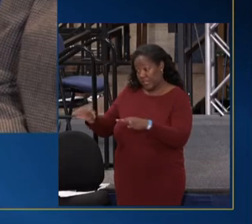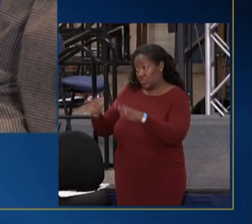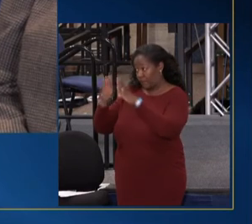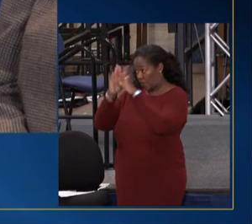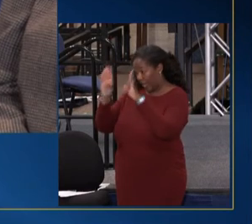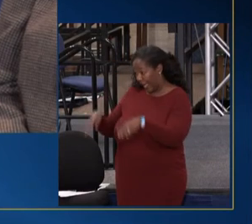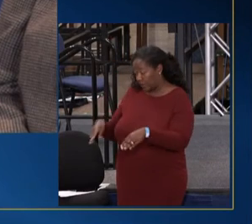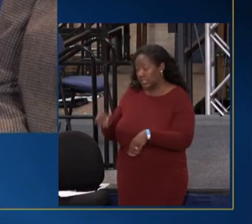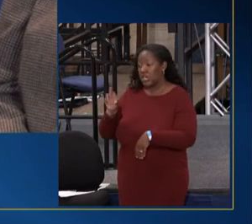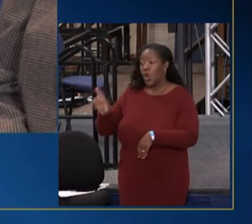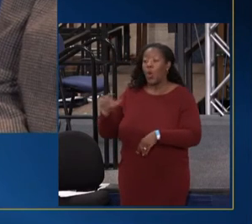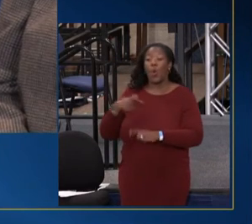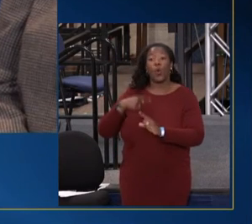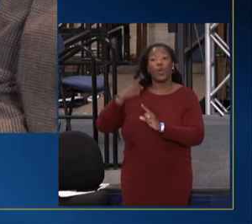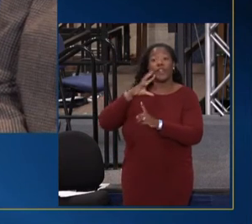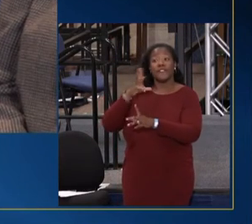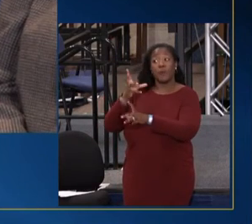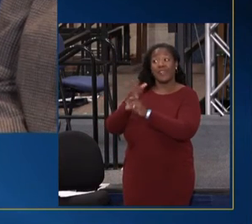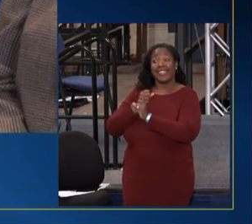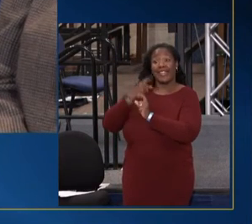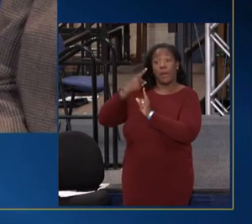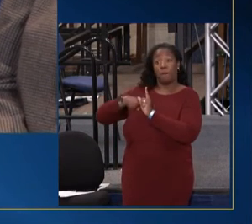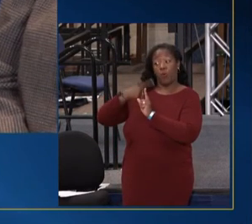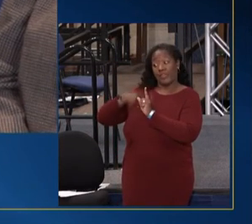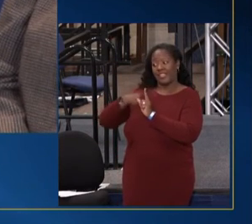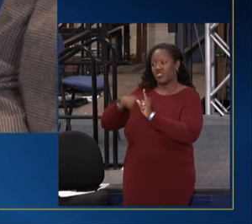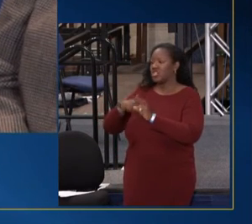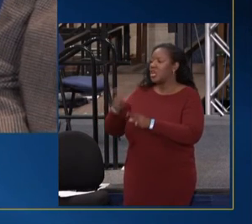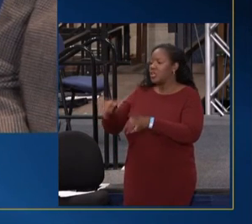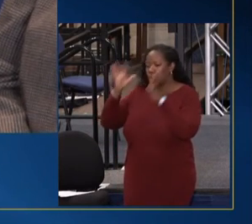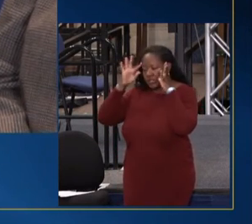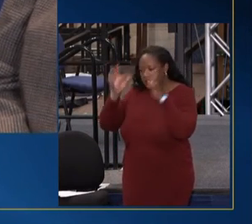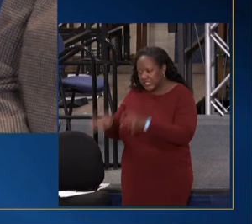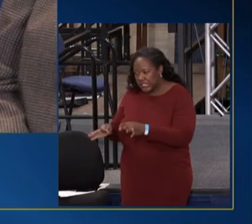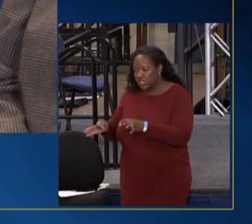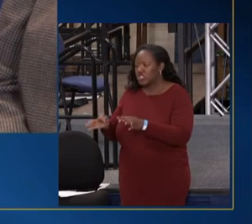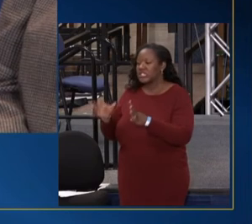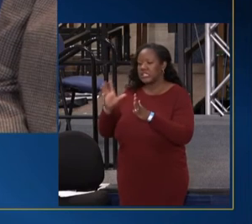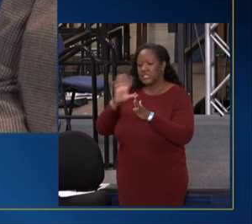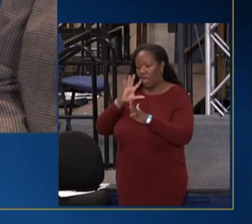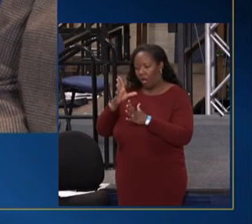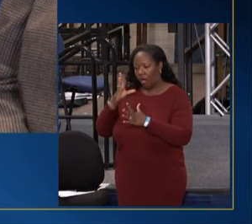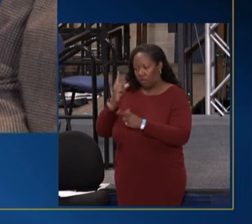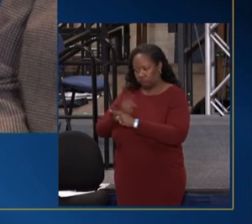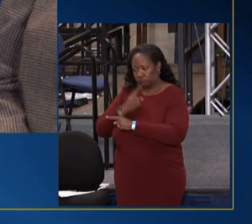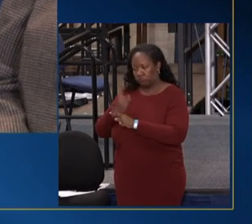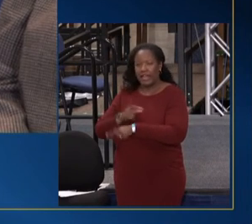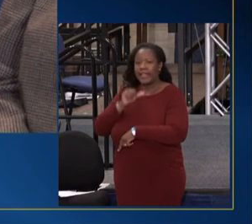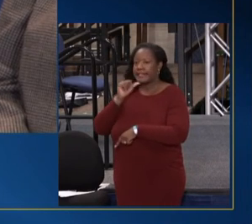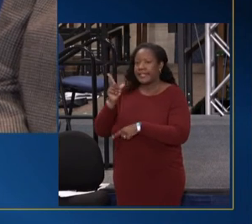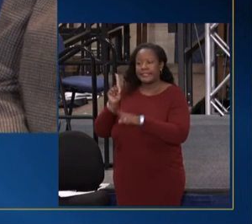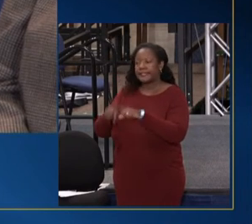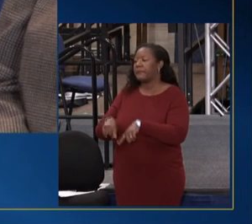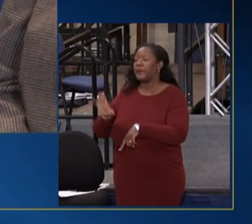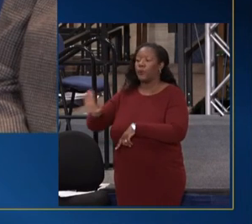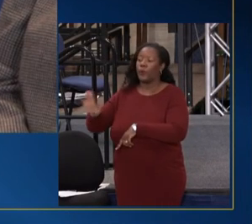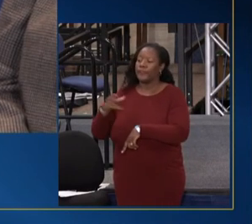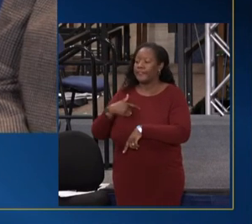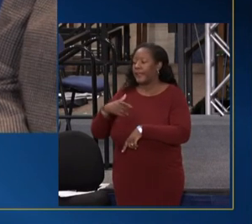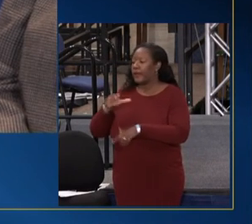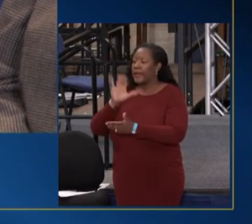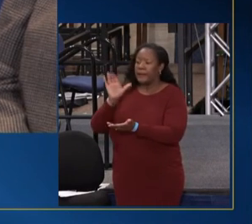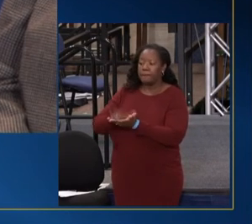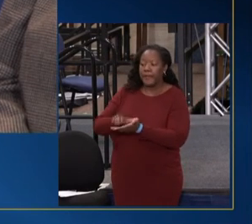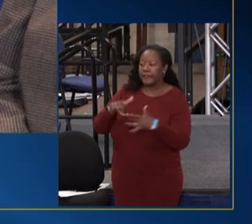to a mortgage insured by HUD are made regardless of actual or perceived gender identity and sexual orientation and marital